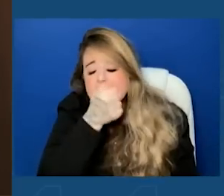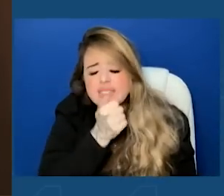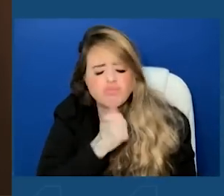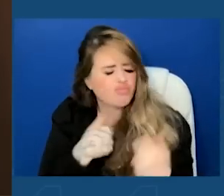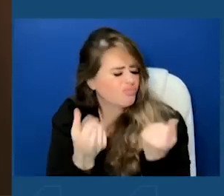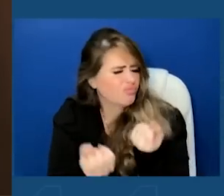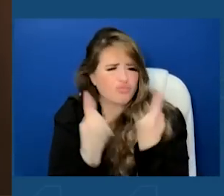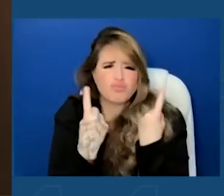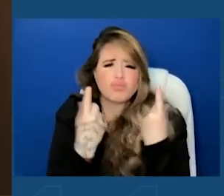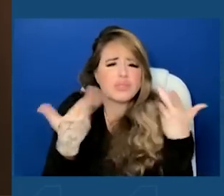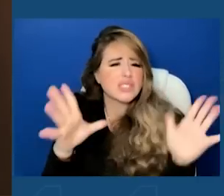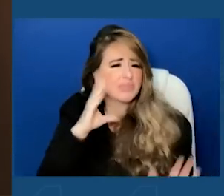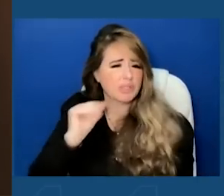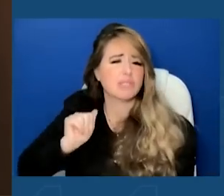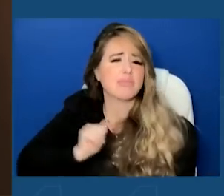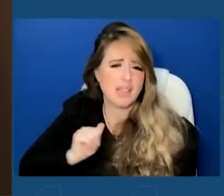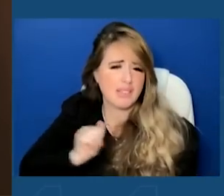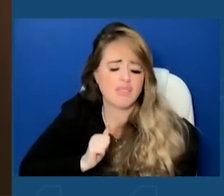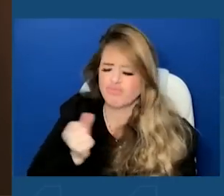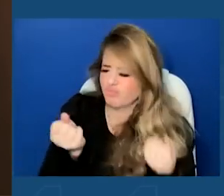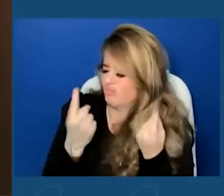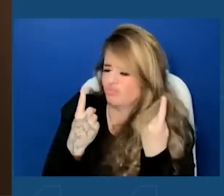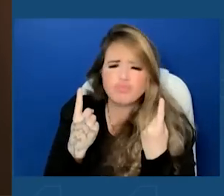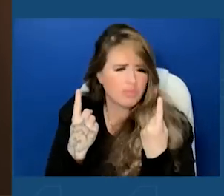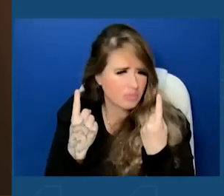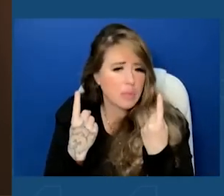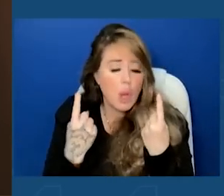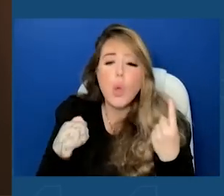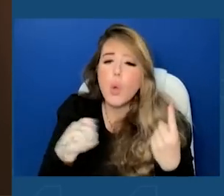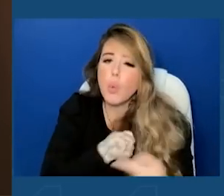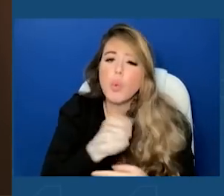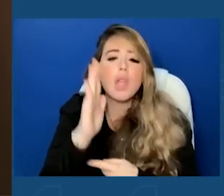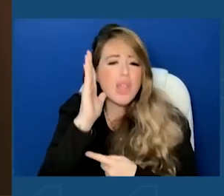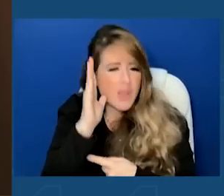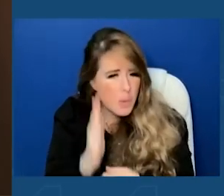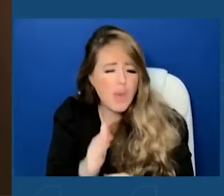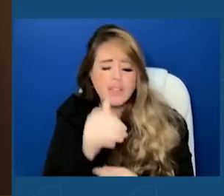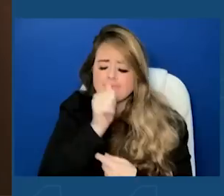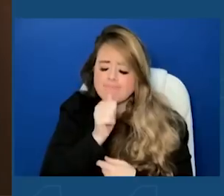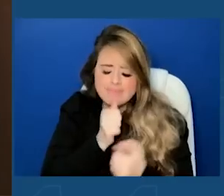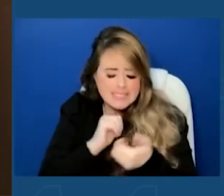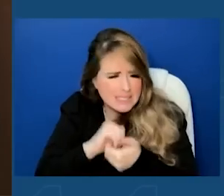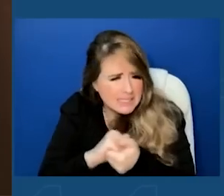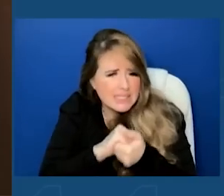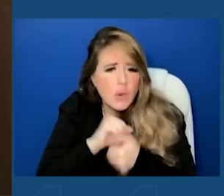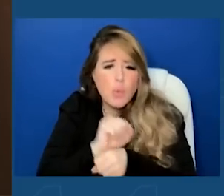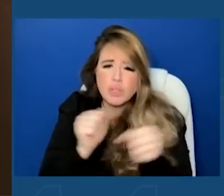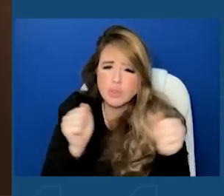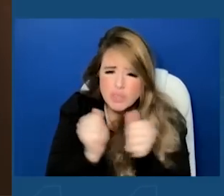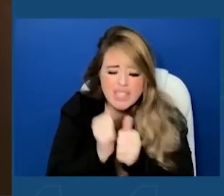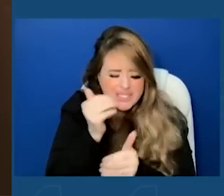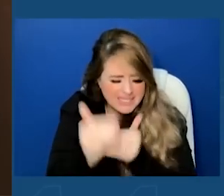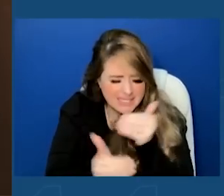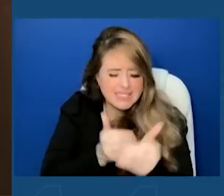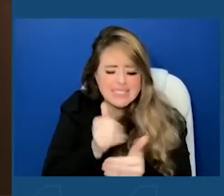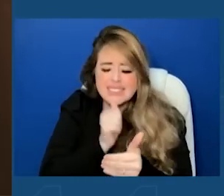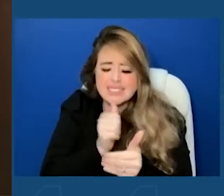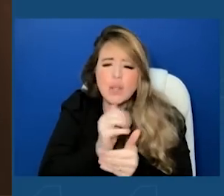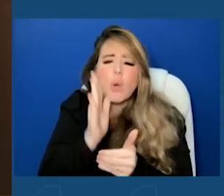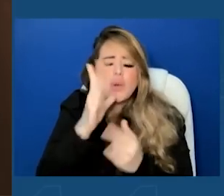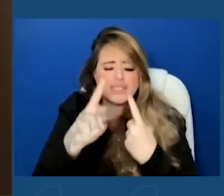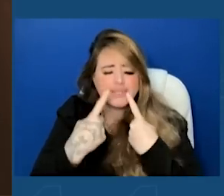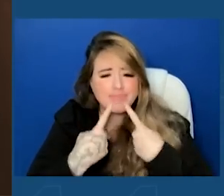and that frustration intensely. And we'll be getting through this together very soon. I feel confident of that. But the most important thing